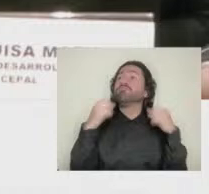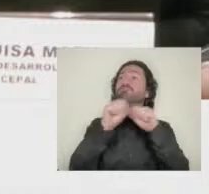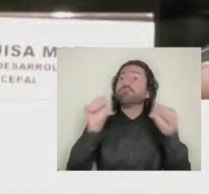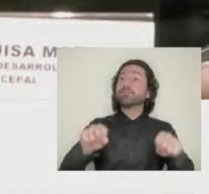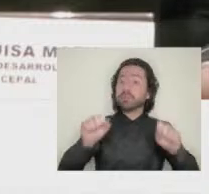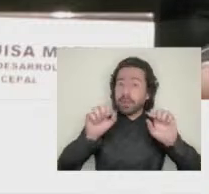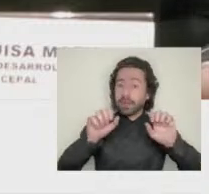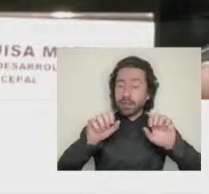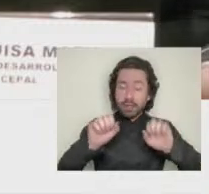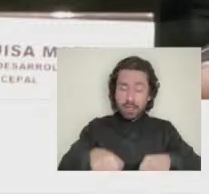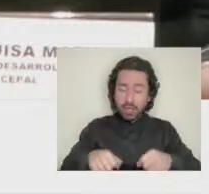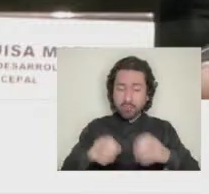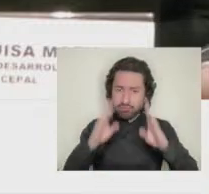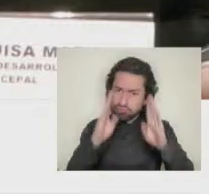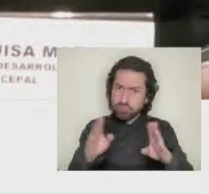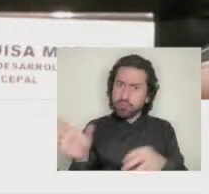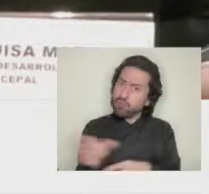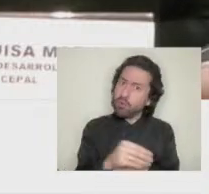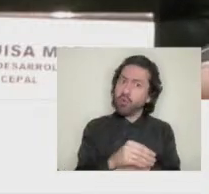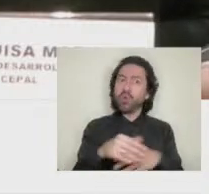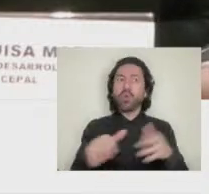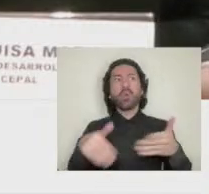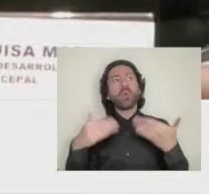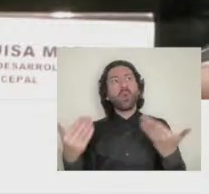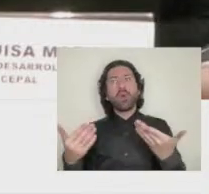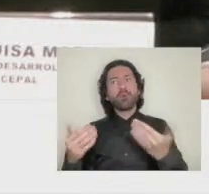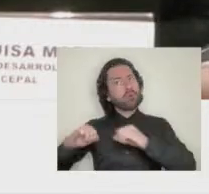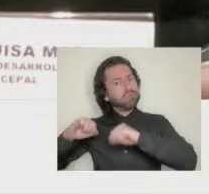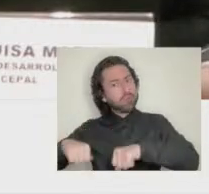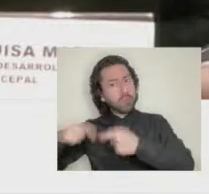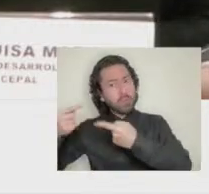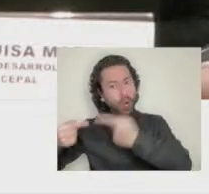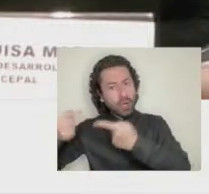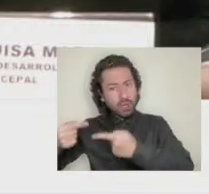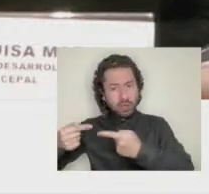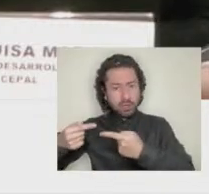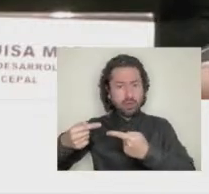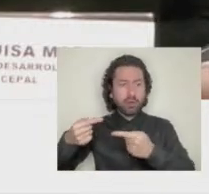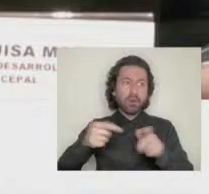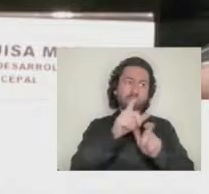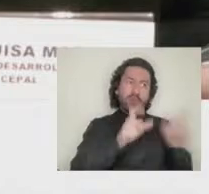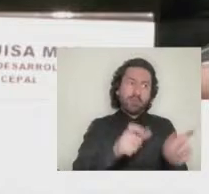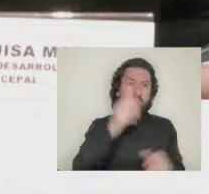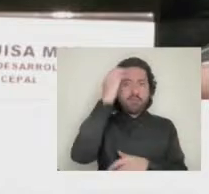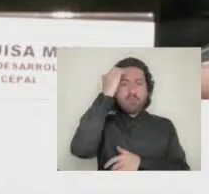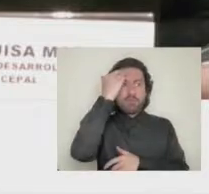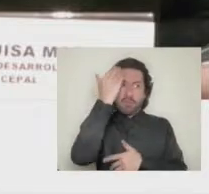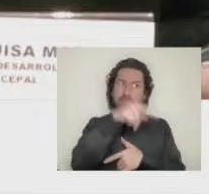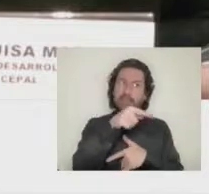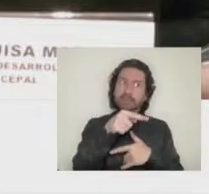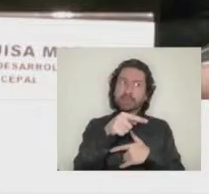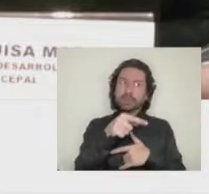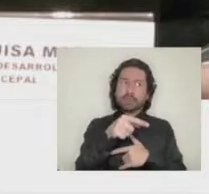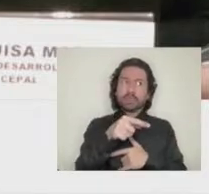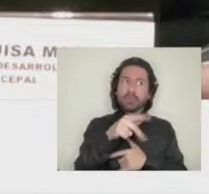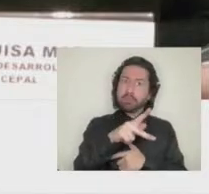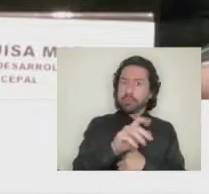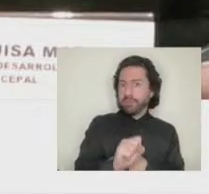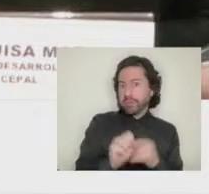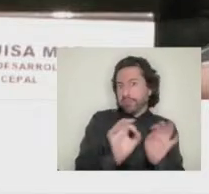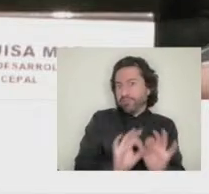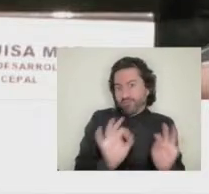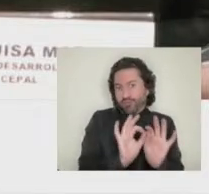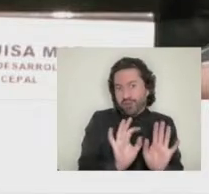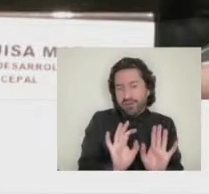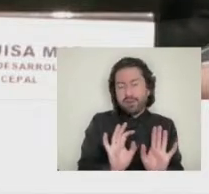of coverage of health systems. It also generates a political consensus, and nobody argues the key role played by primary health